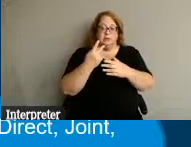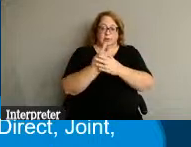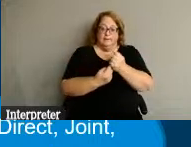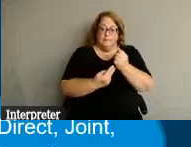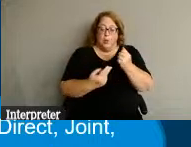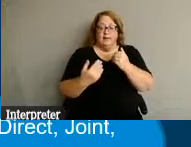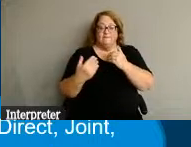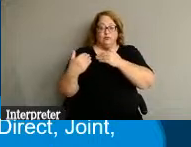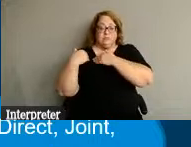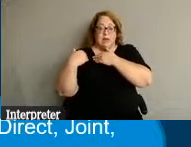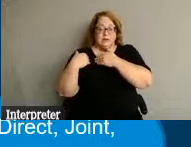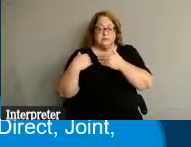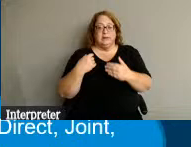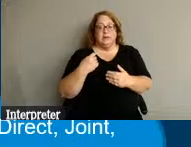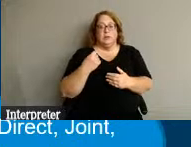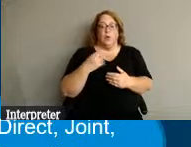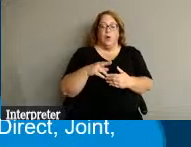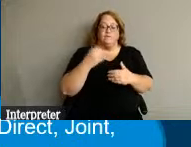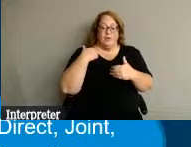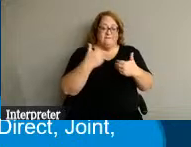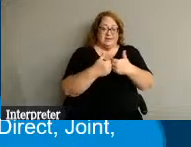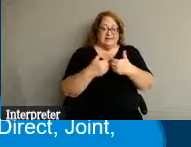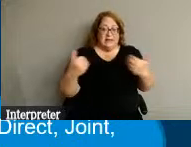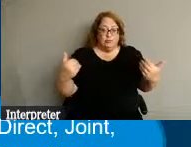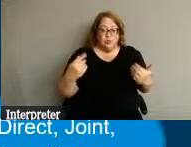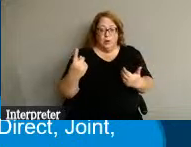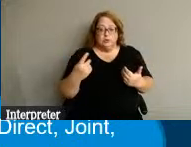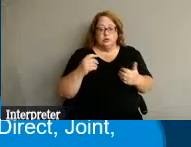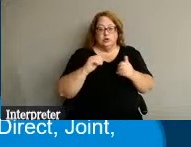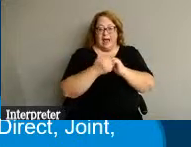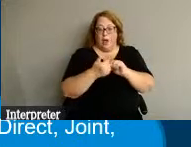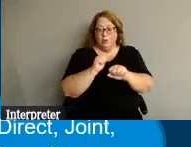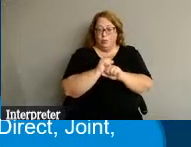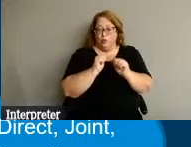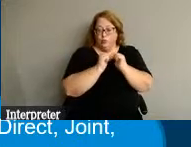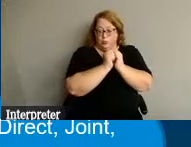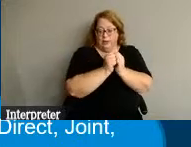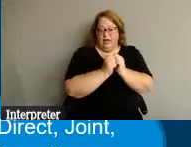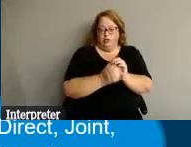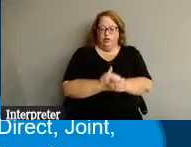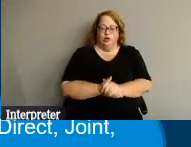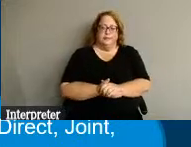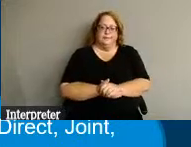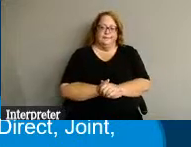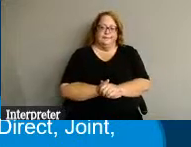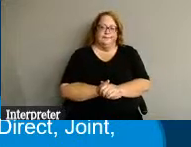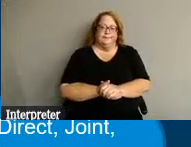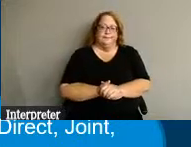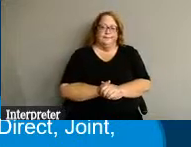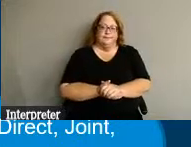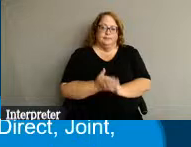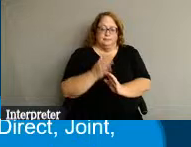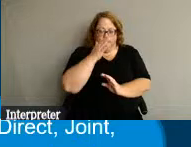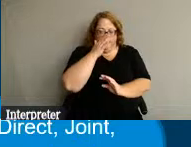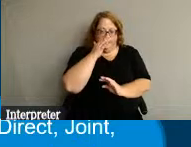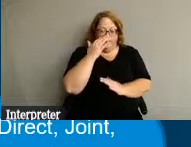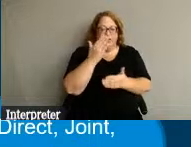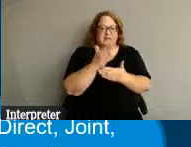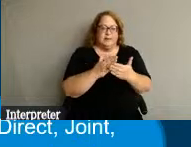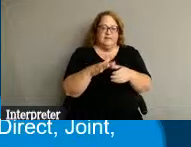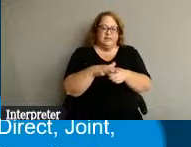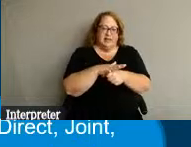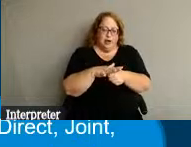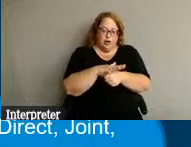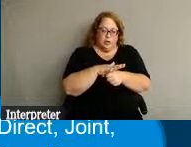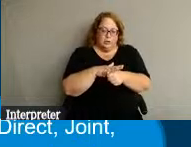responsibilities, each of us have separate direct ones, and then how we work together. Some of the areas that are covered in